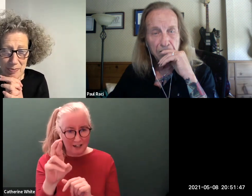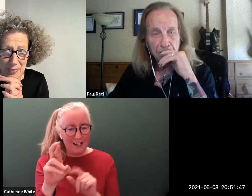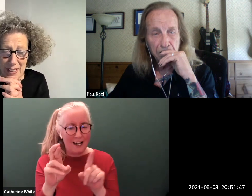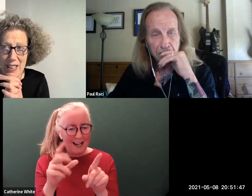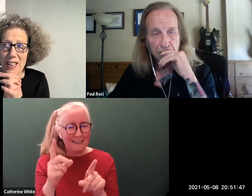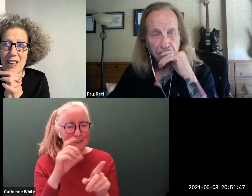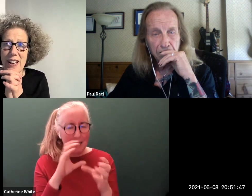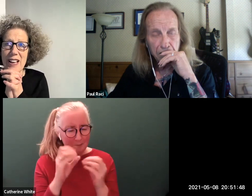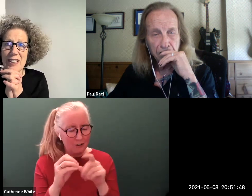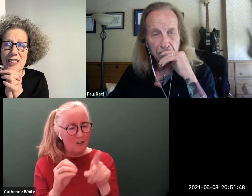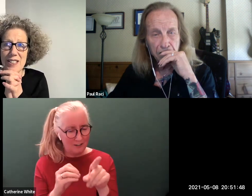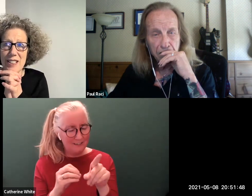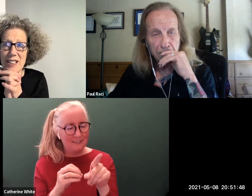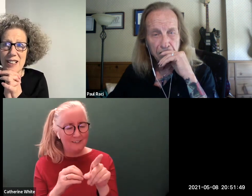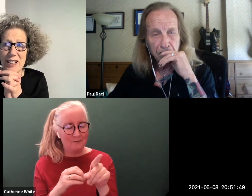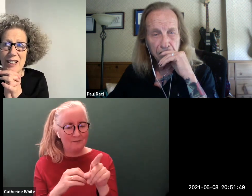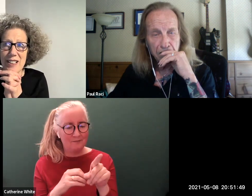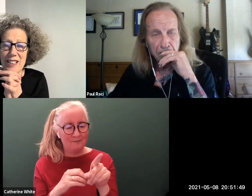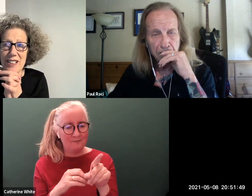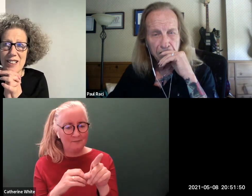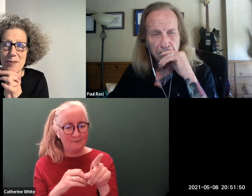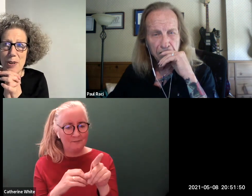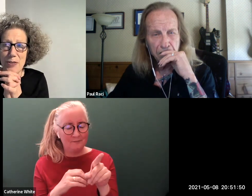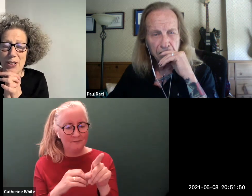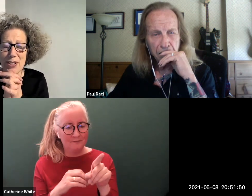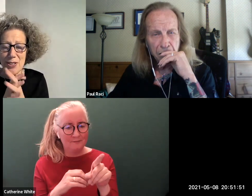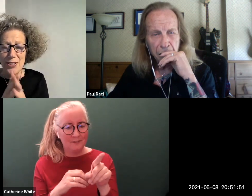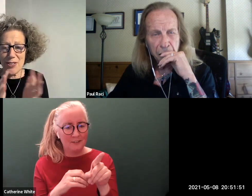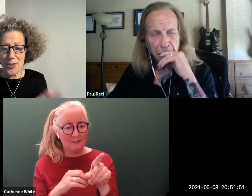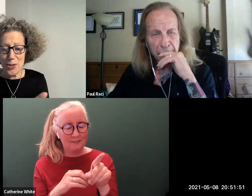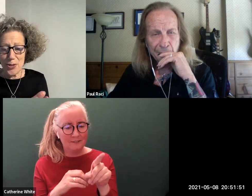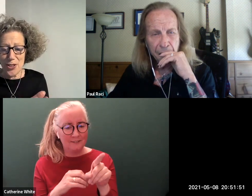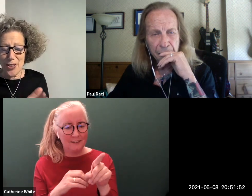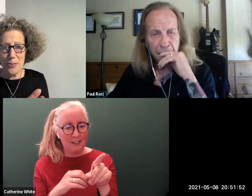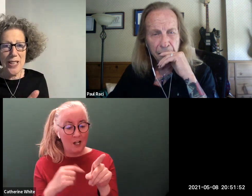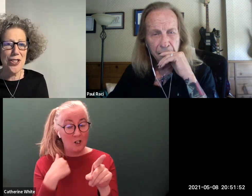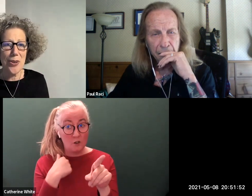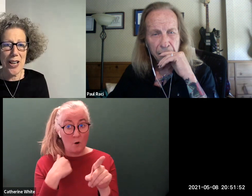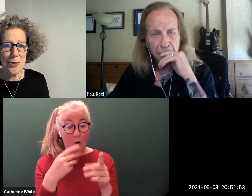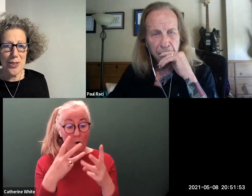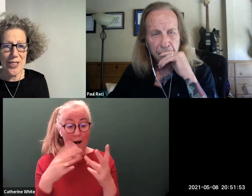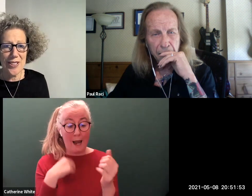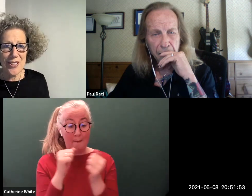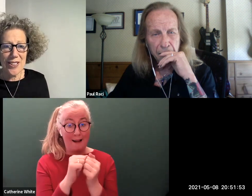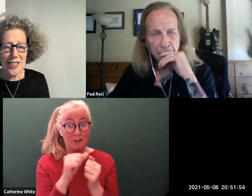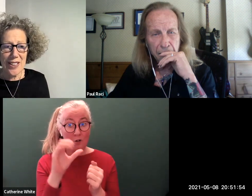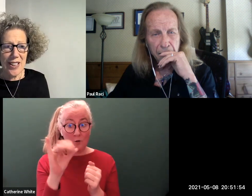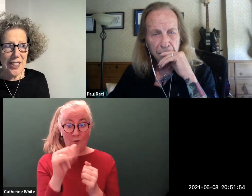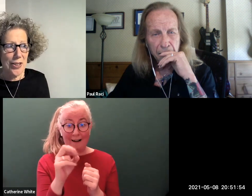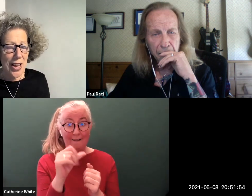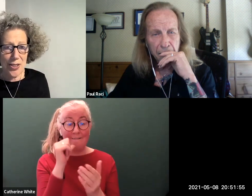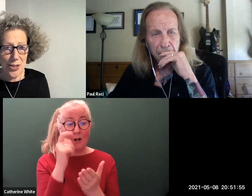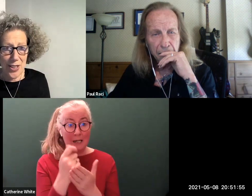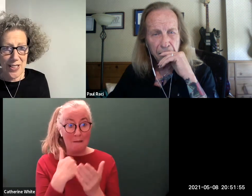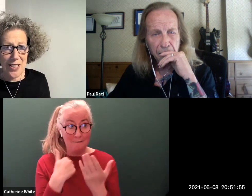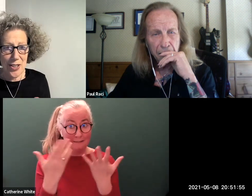earlier. And my first thought on meeting Joanne was, I don't